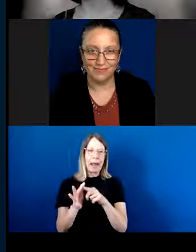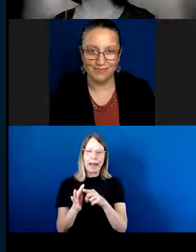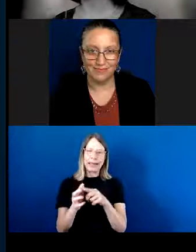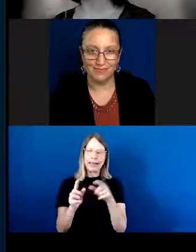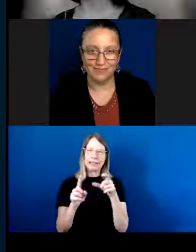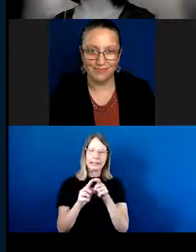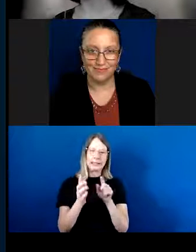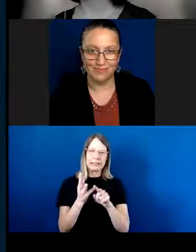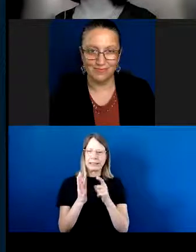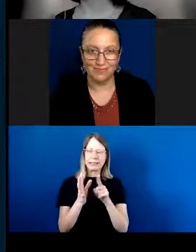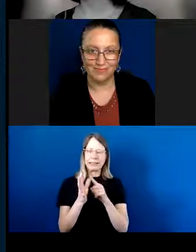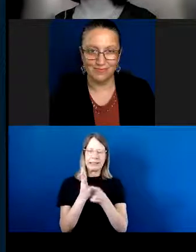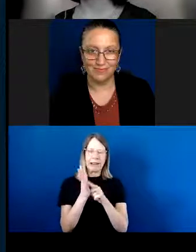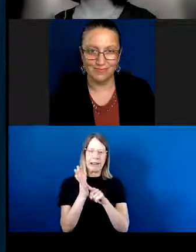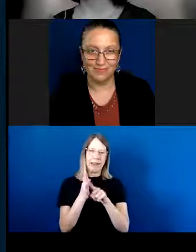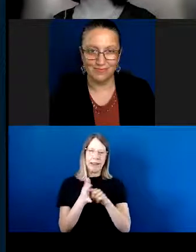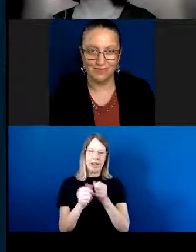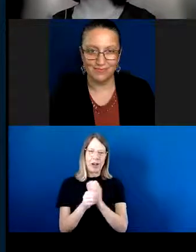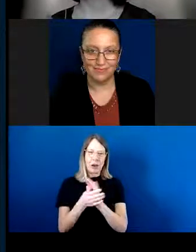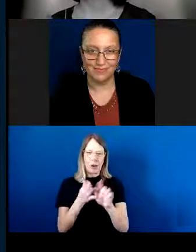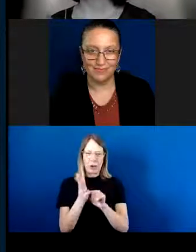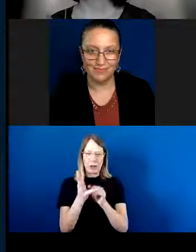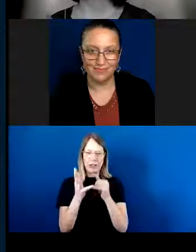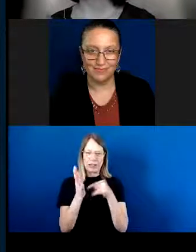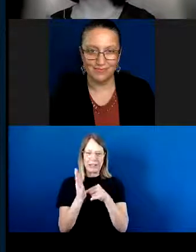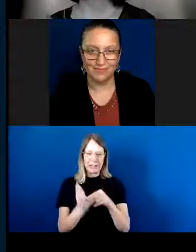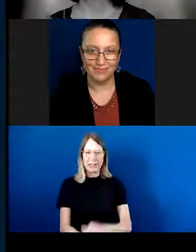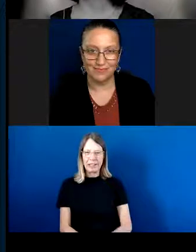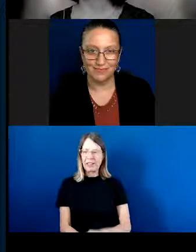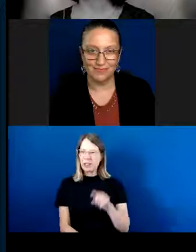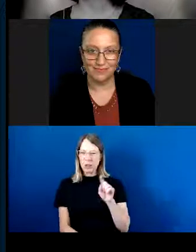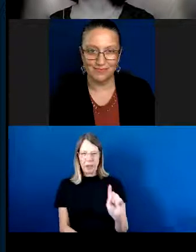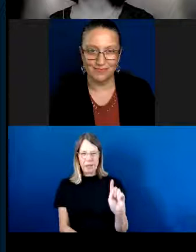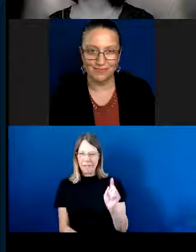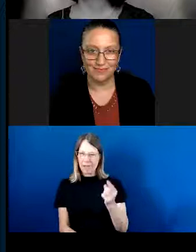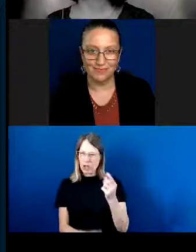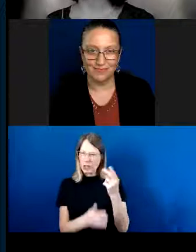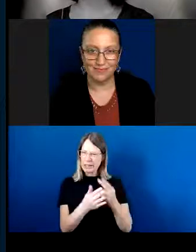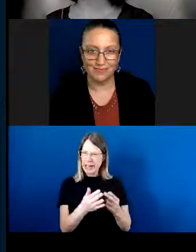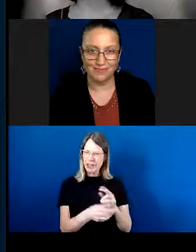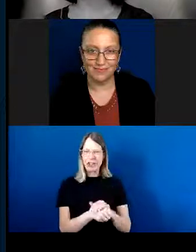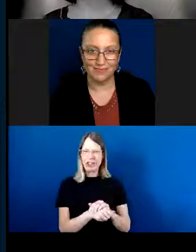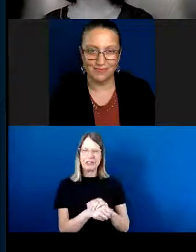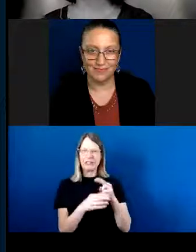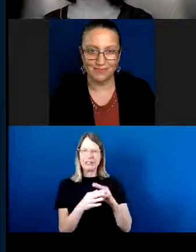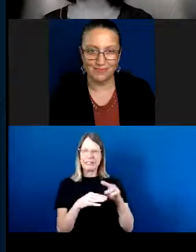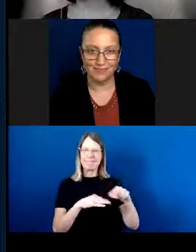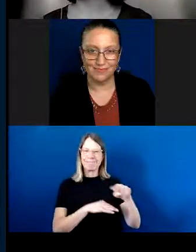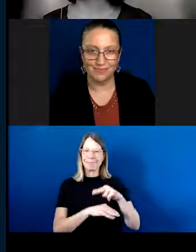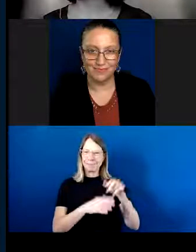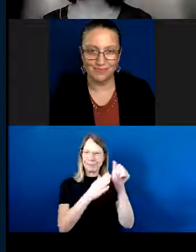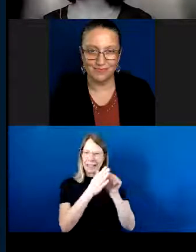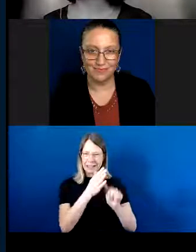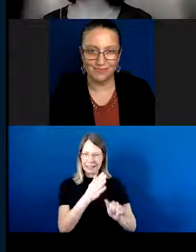Jason Wing with the Australian Design Centre's First Nations creative producers Dennis Golding and Lucy Simpson, references both the topographical